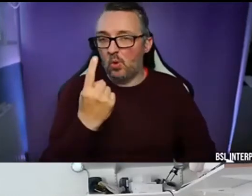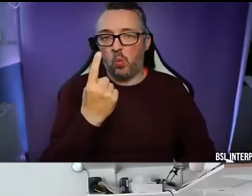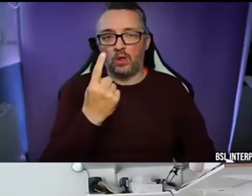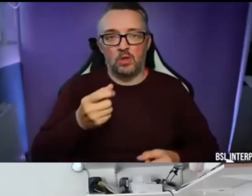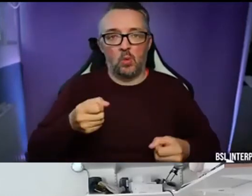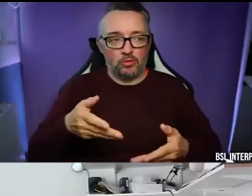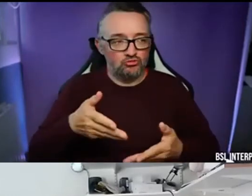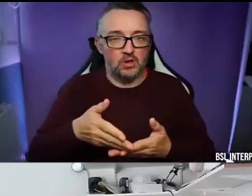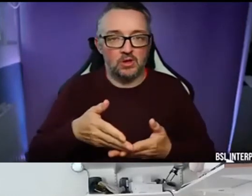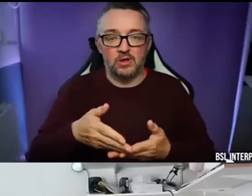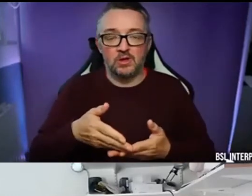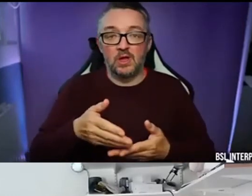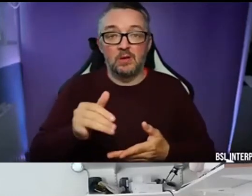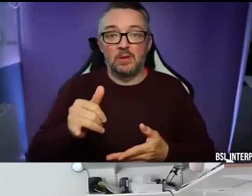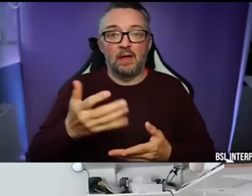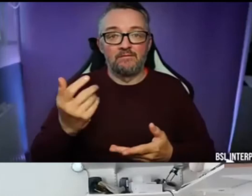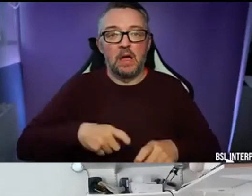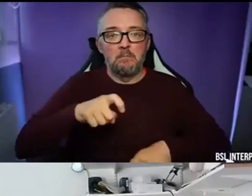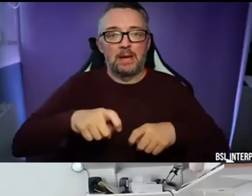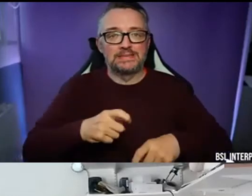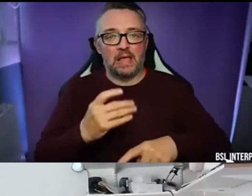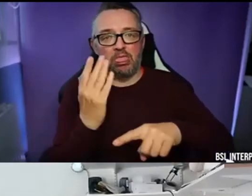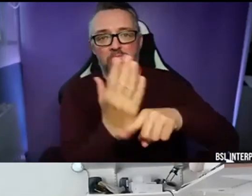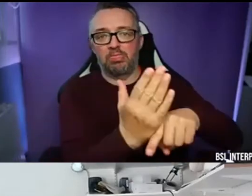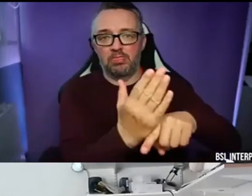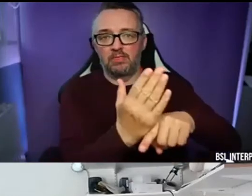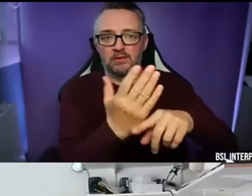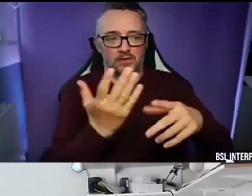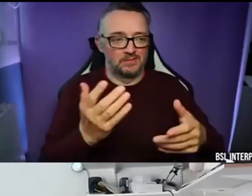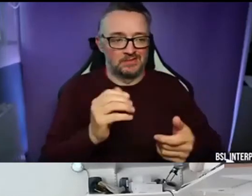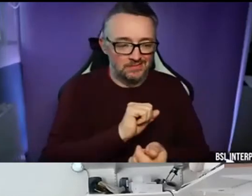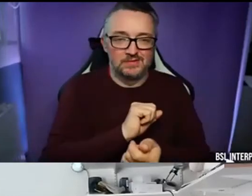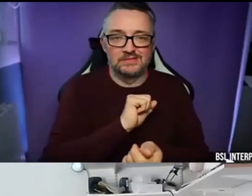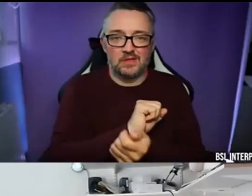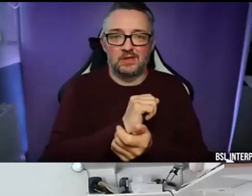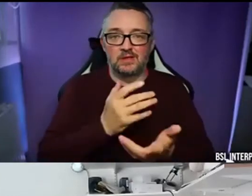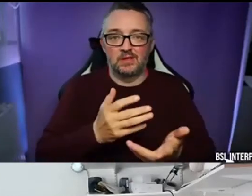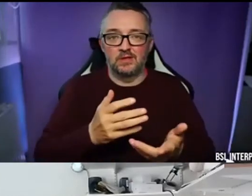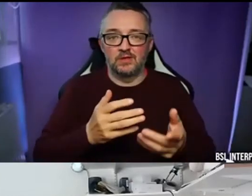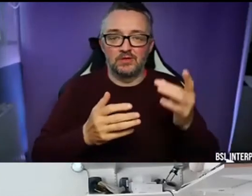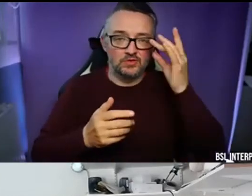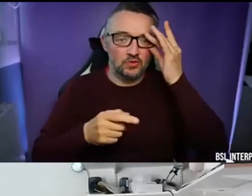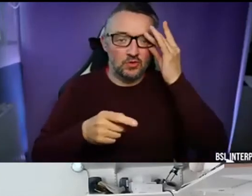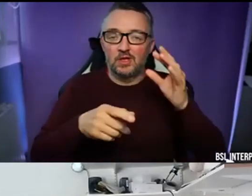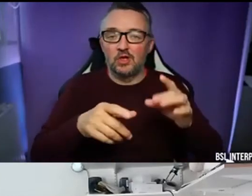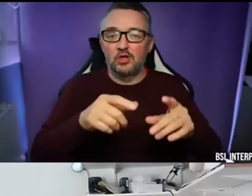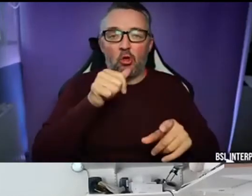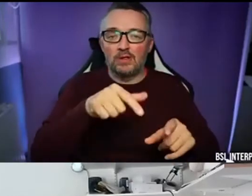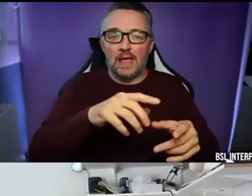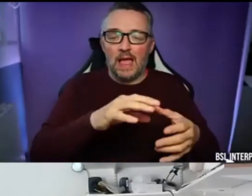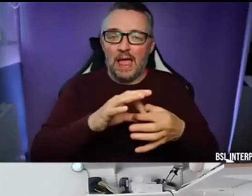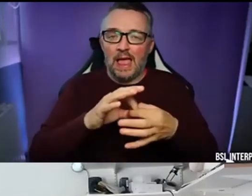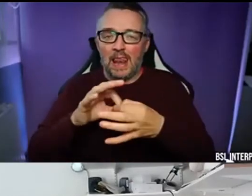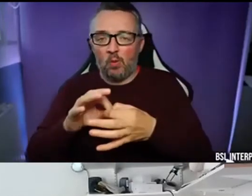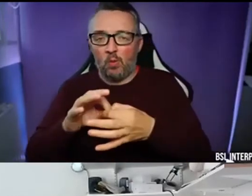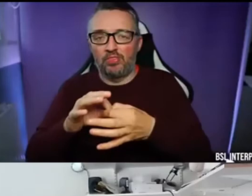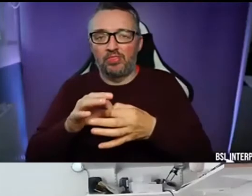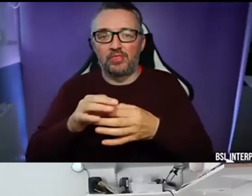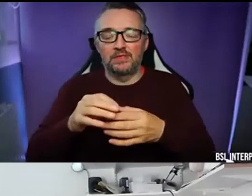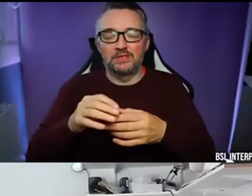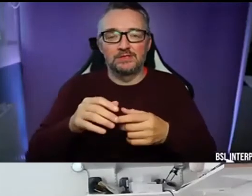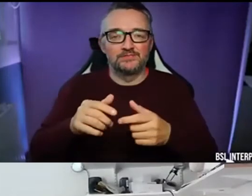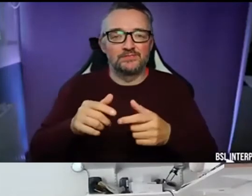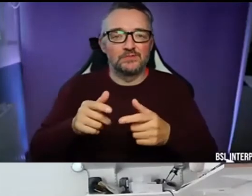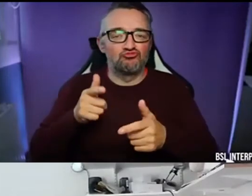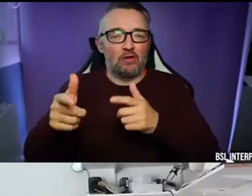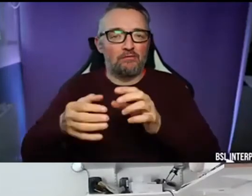sometimes it might be filled by a bike. So all these kind of things that are slightly out with Trainline, but still are crucial to the